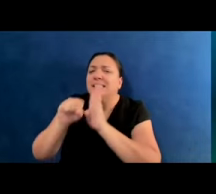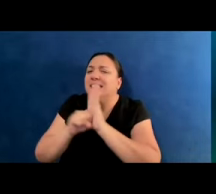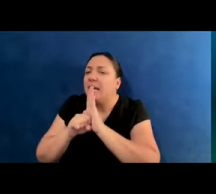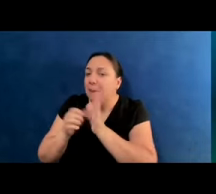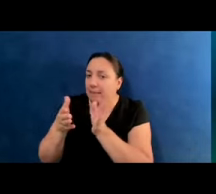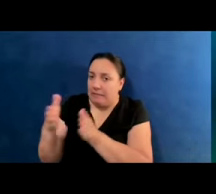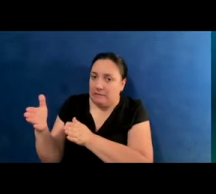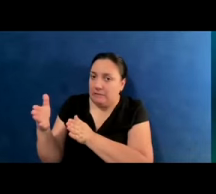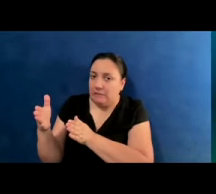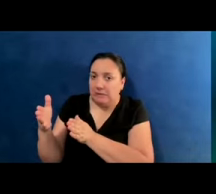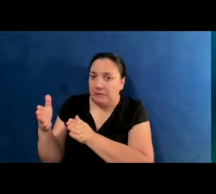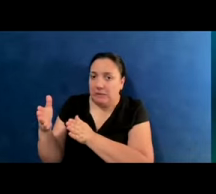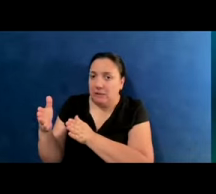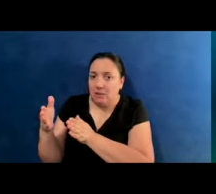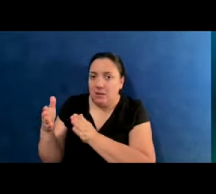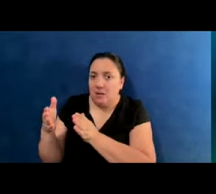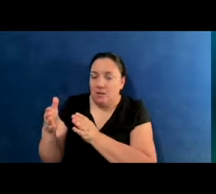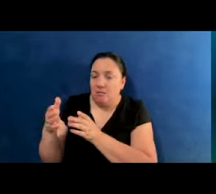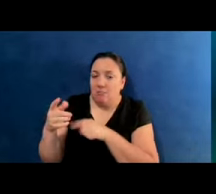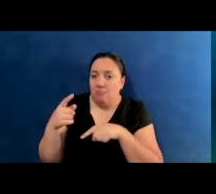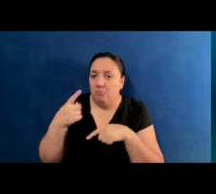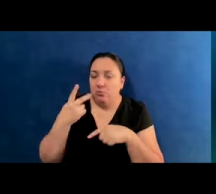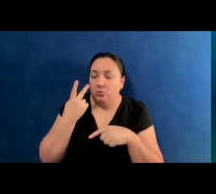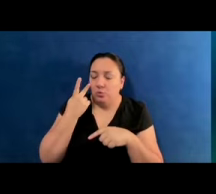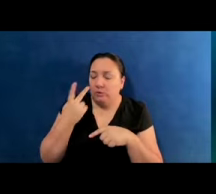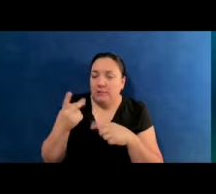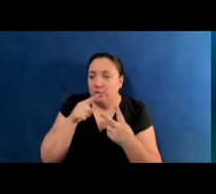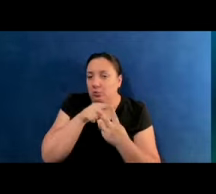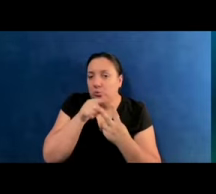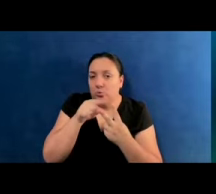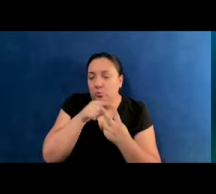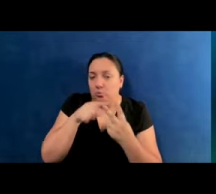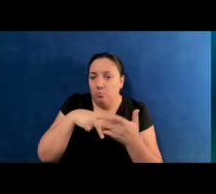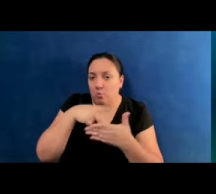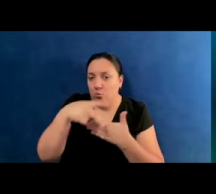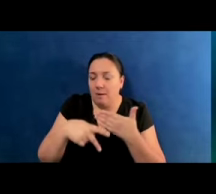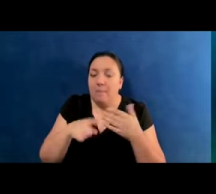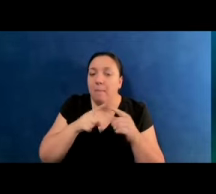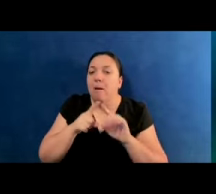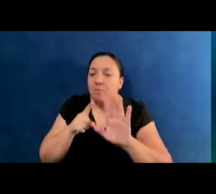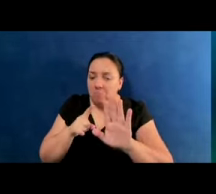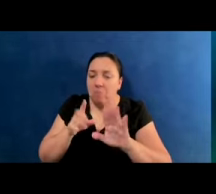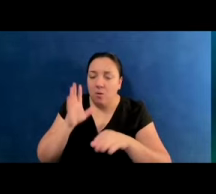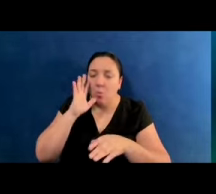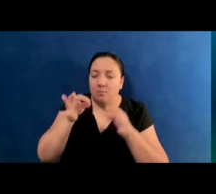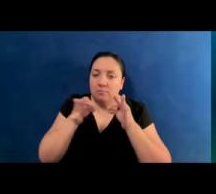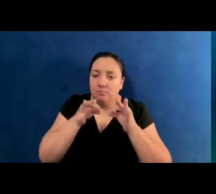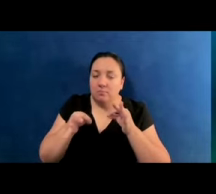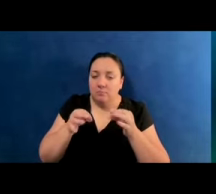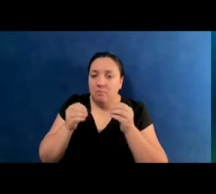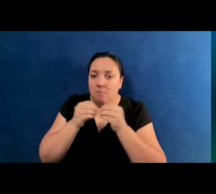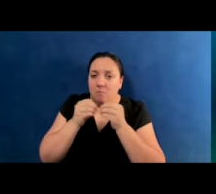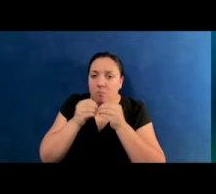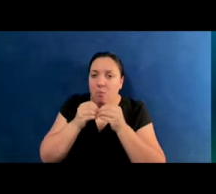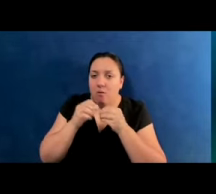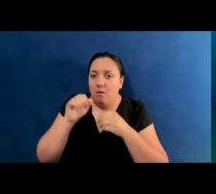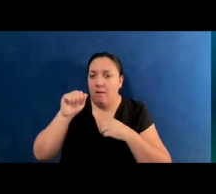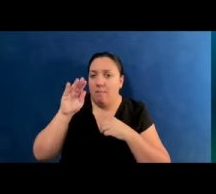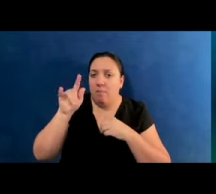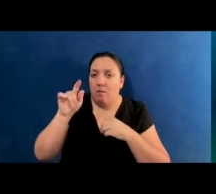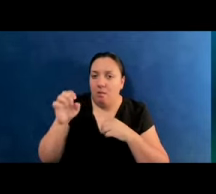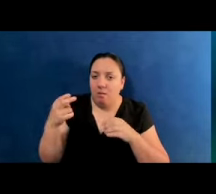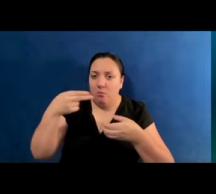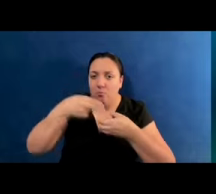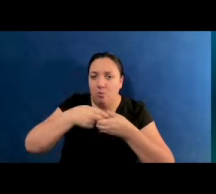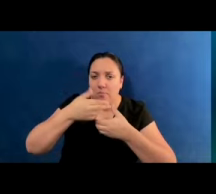that are not represented by these platforms, but again, this will explain the majority of the ABLE plan